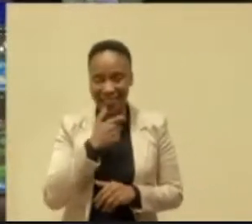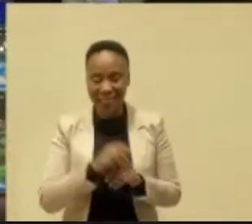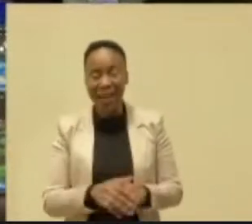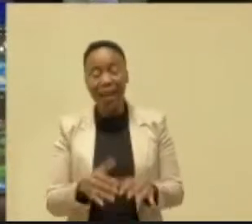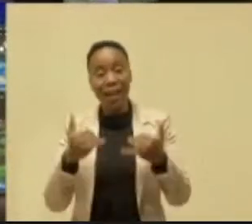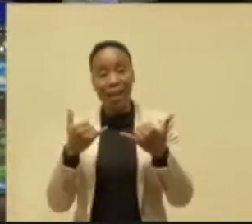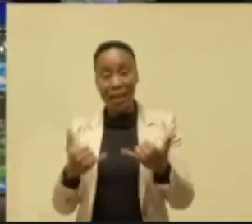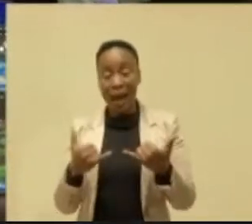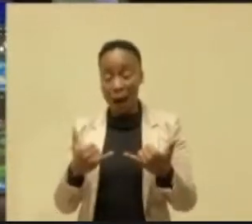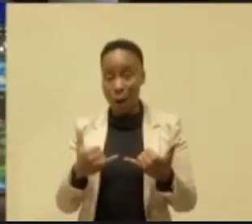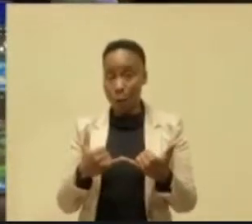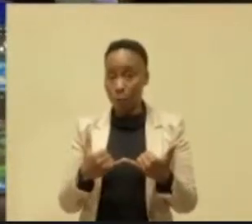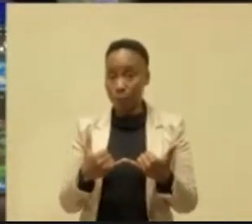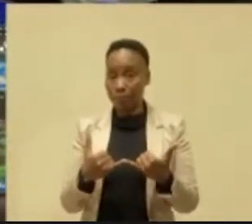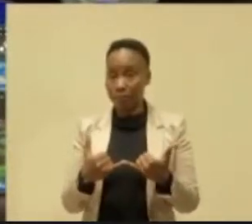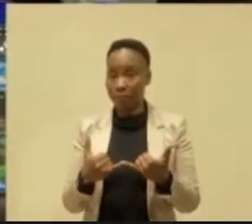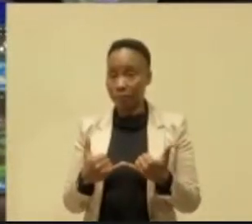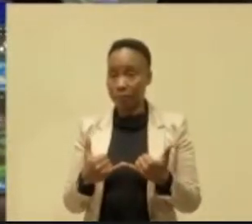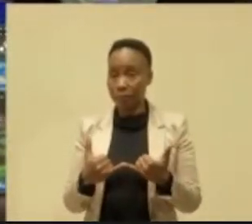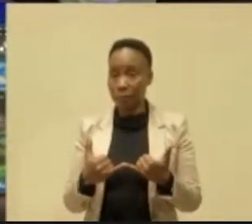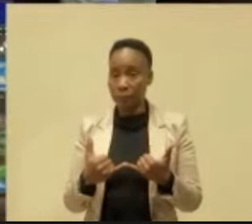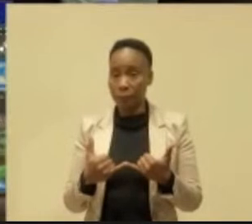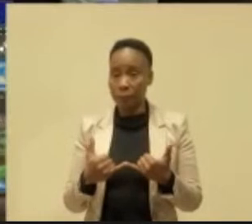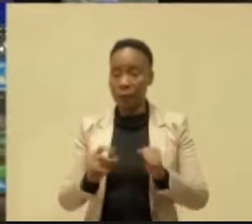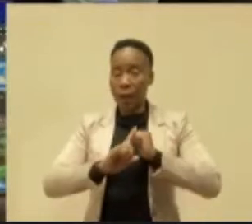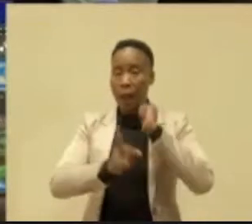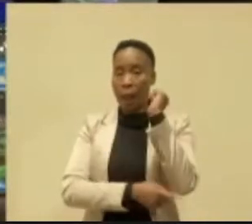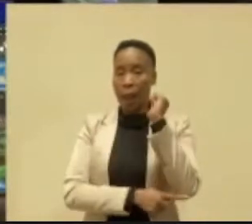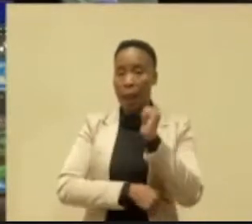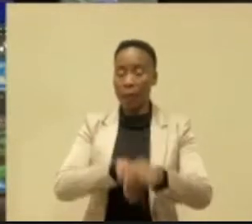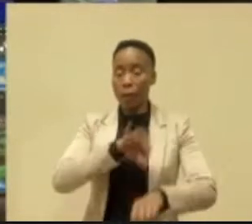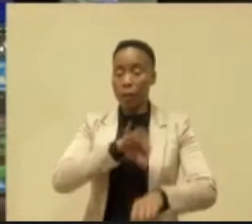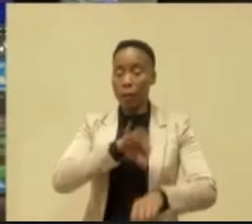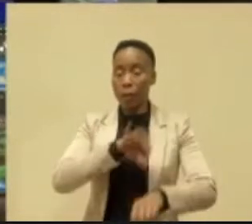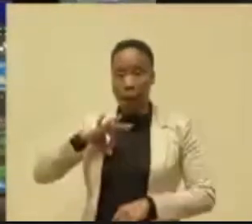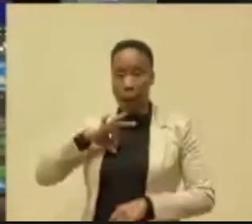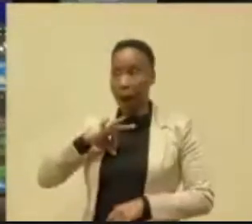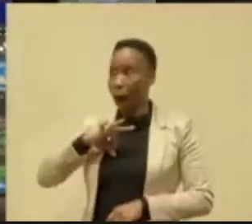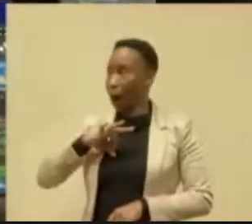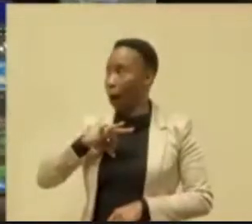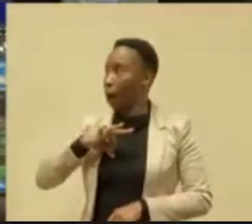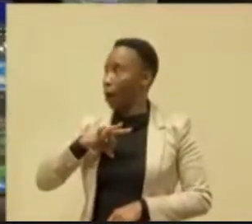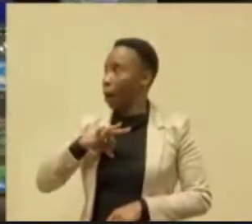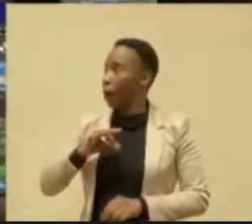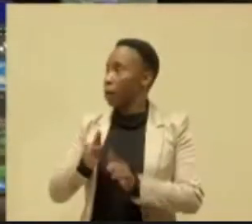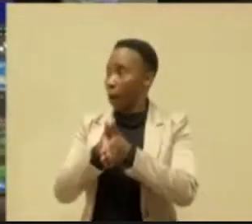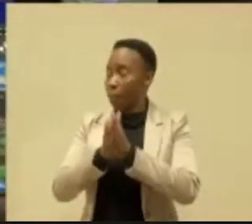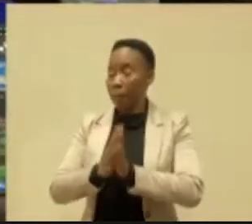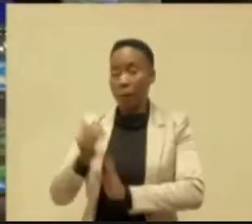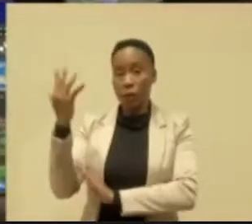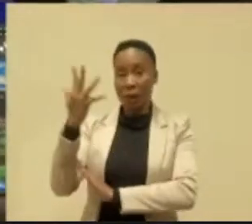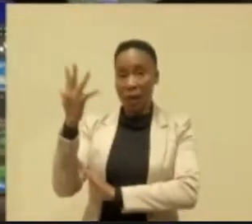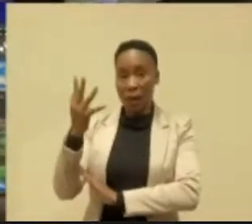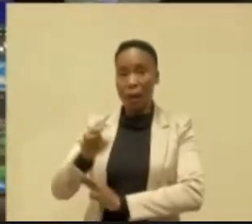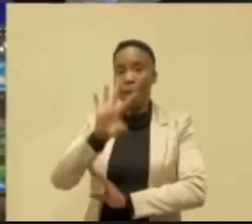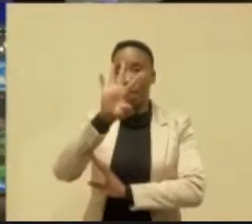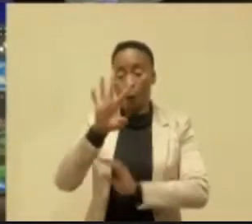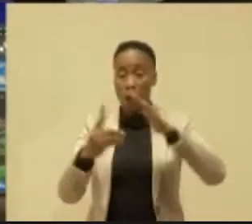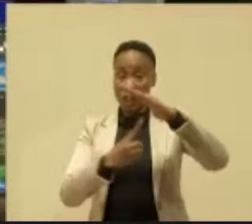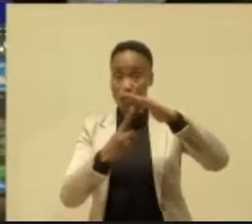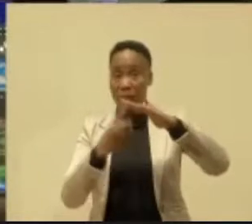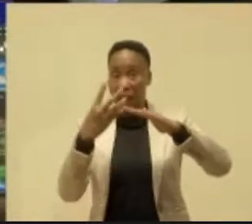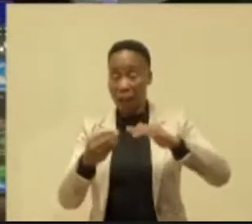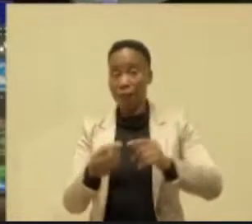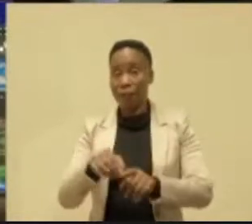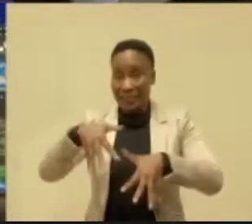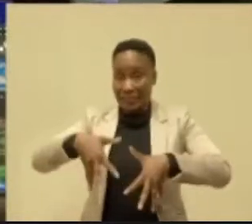now it is the the last mayor that we will request to speak we've got four districts in our